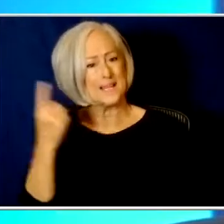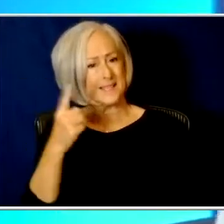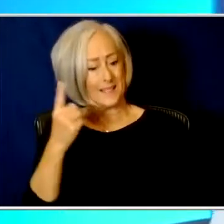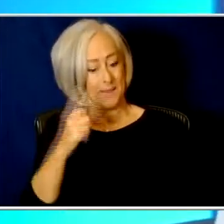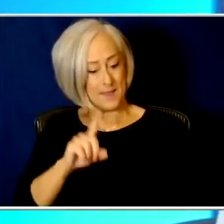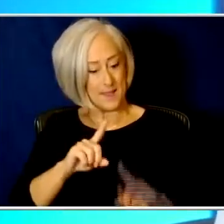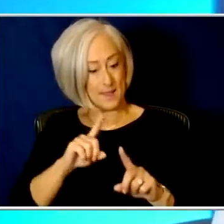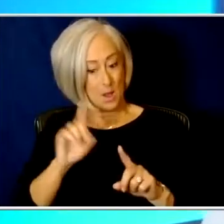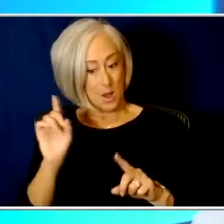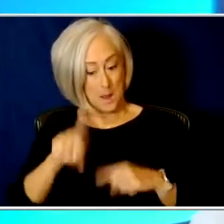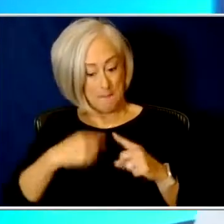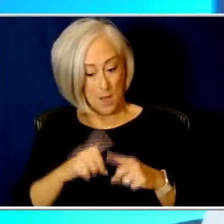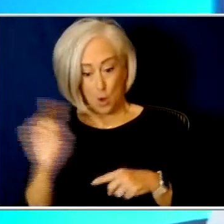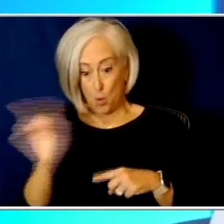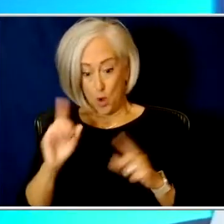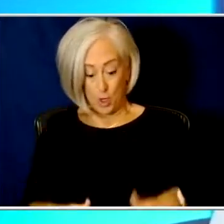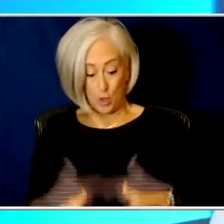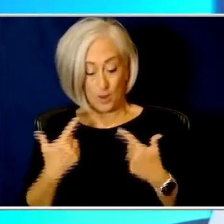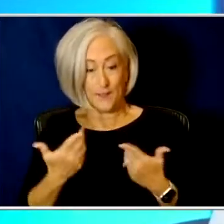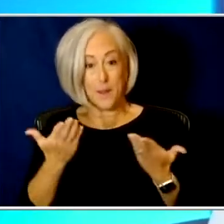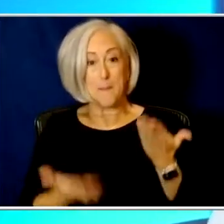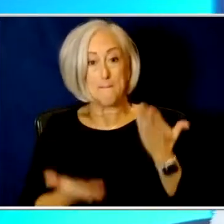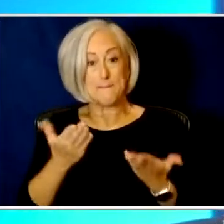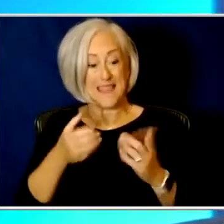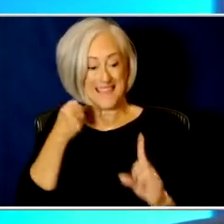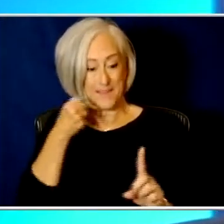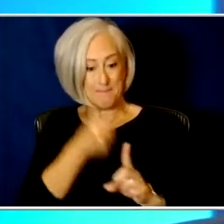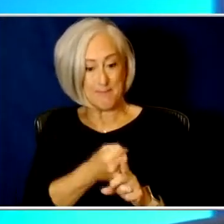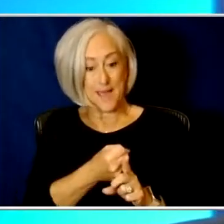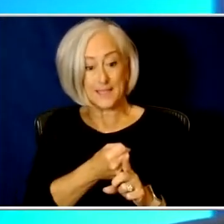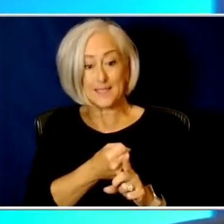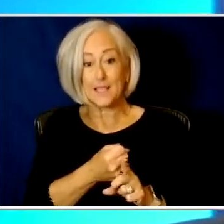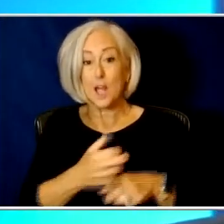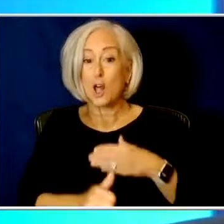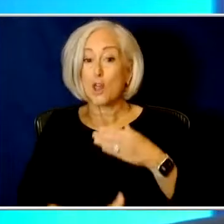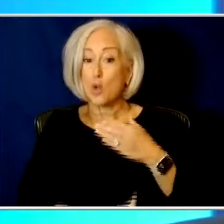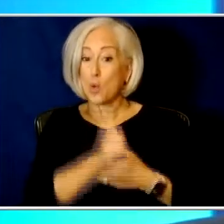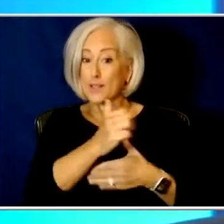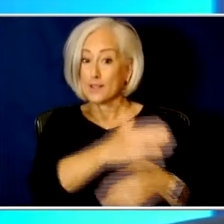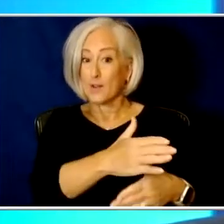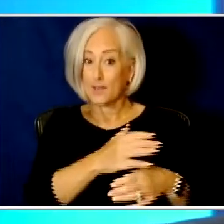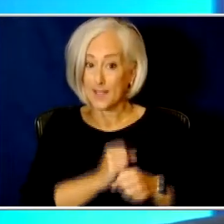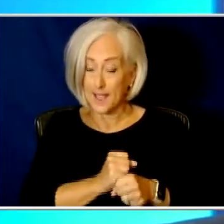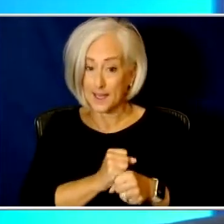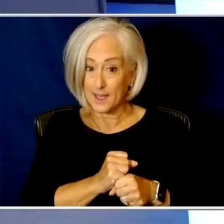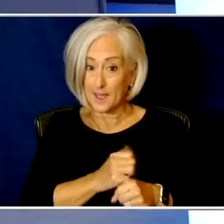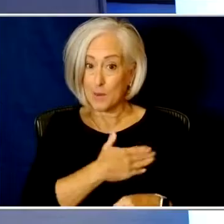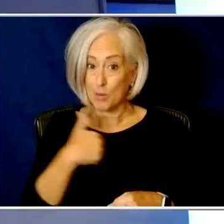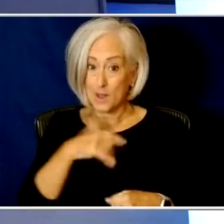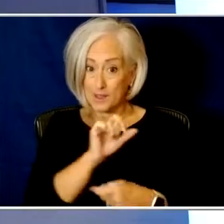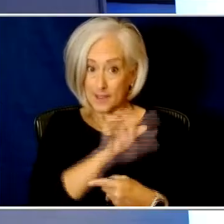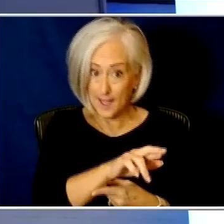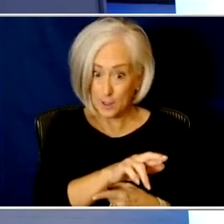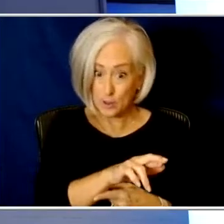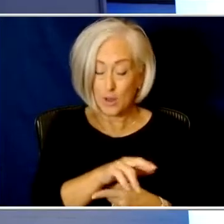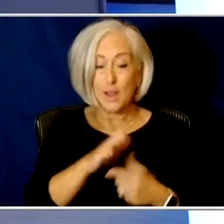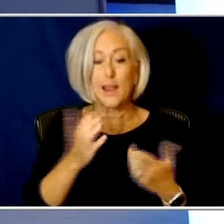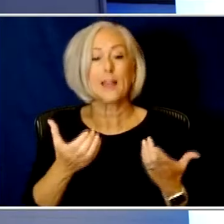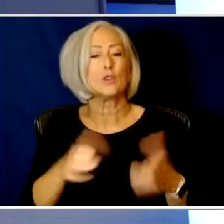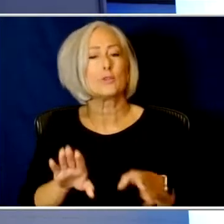may also impact your risk of getting breast cancer and also your overall mortality for the disease. So tell me a little